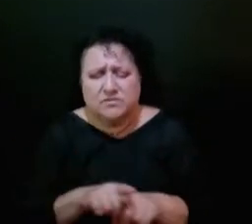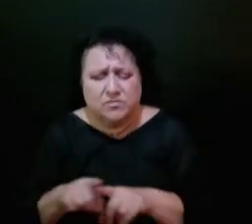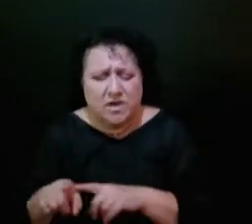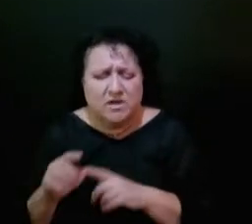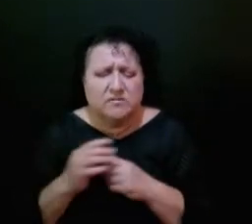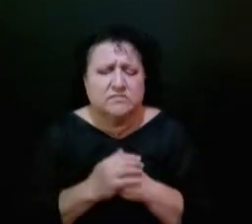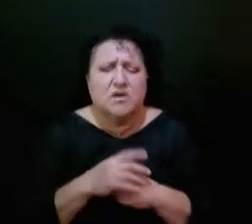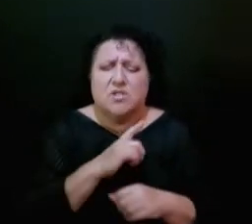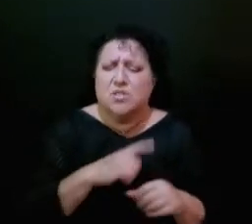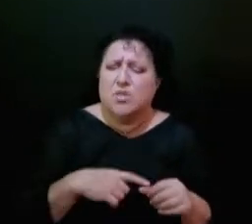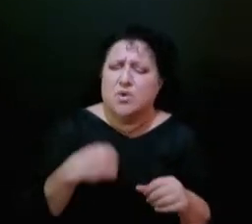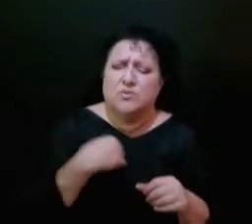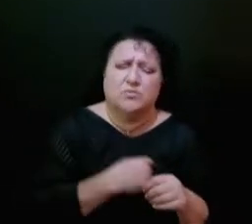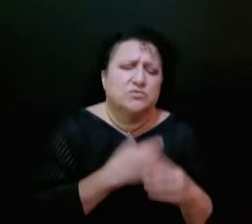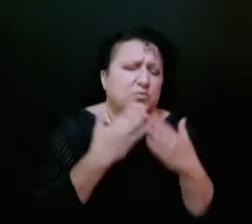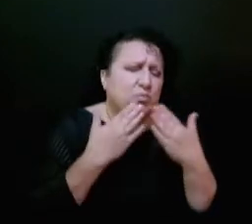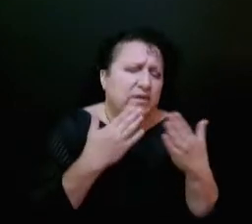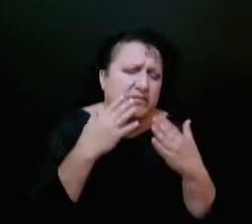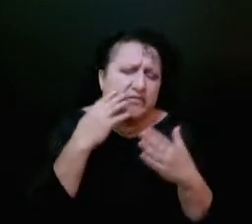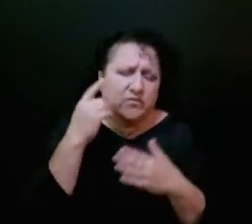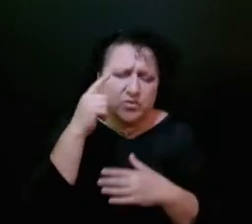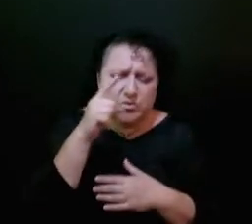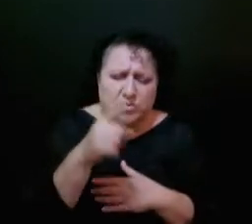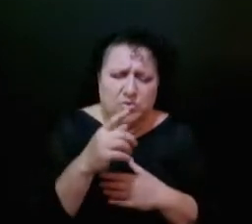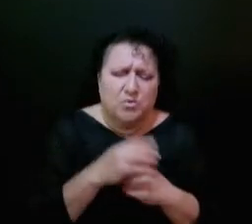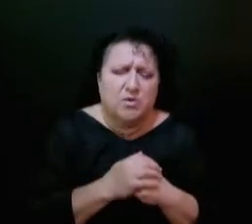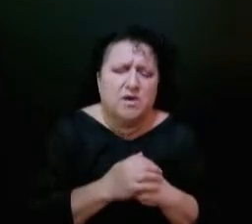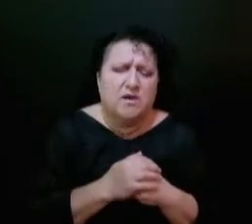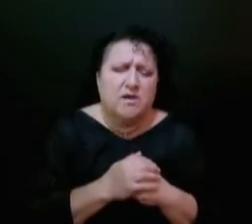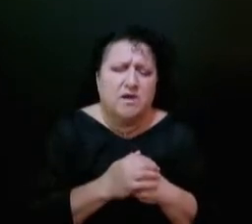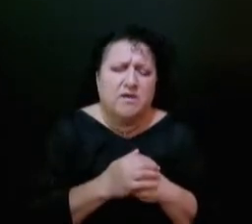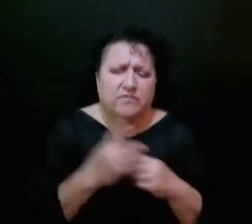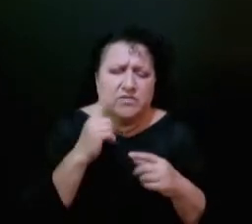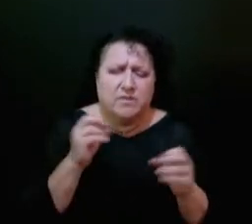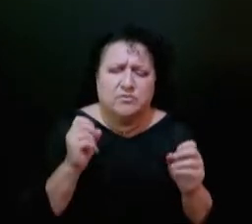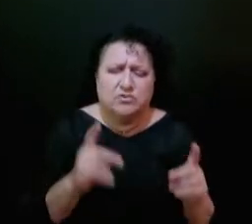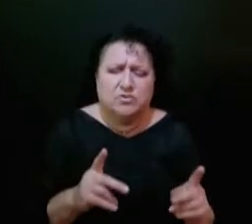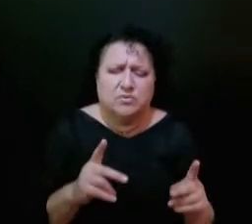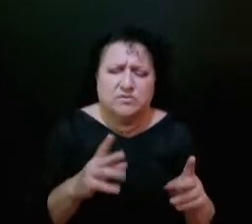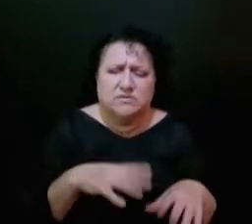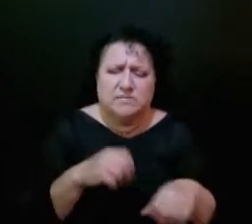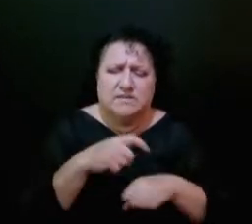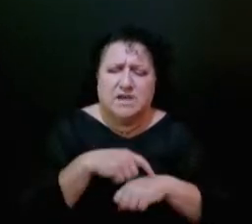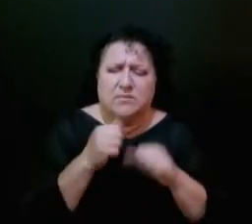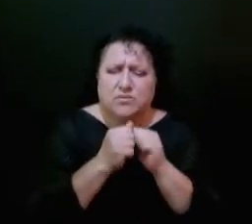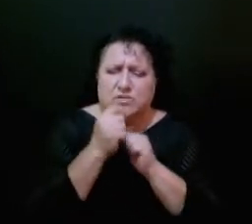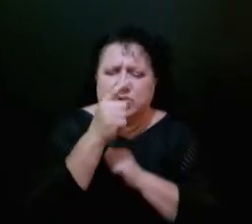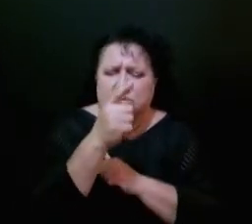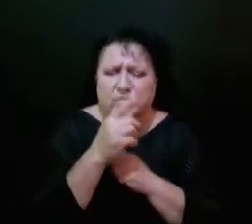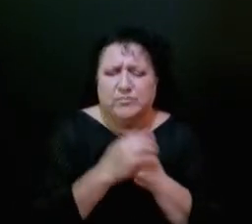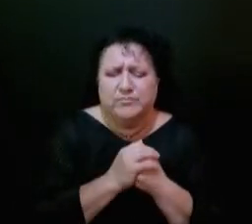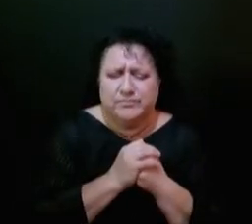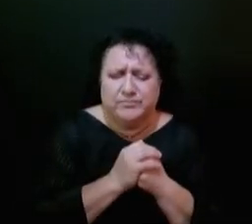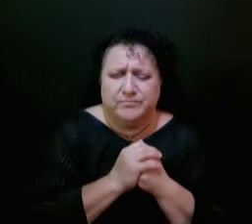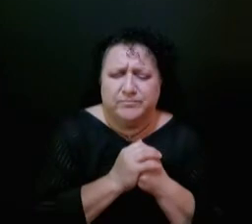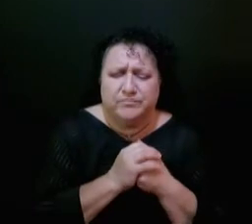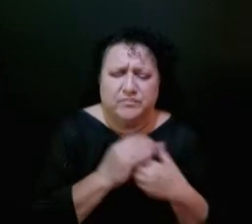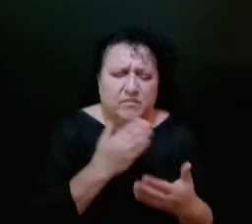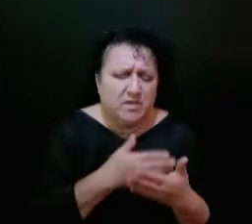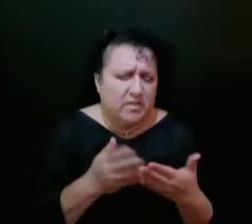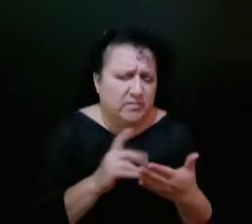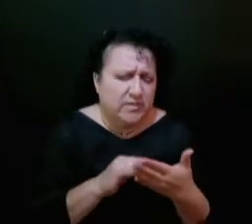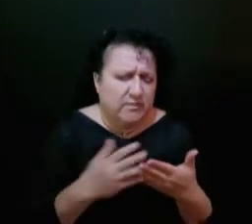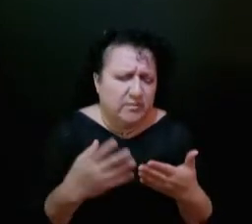you. We are so thankful for an opportunity to come before you and spend time with you and your word. We ask this, all of